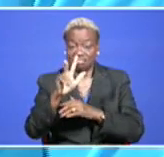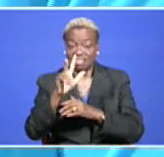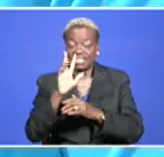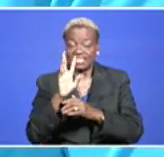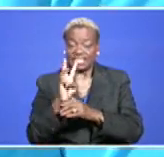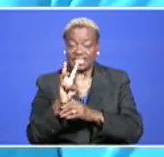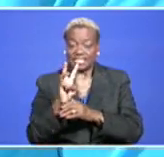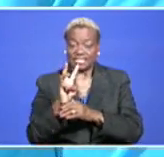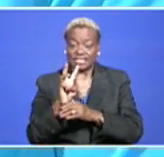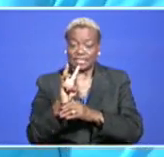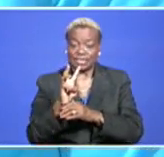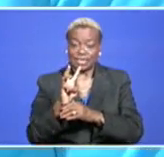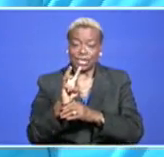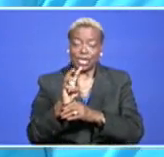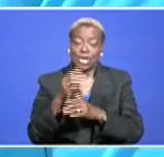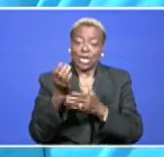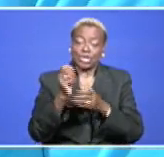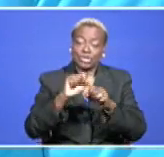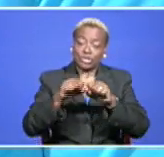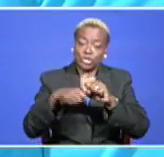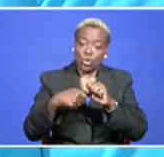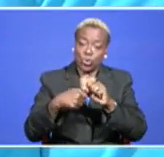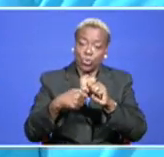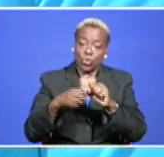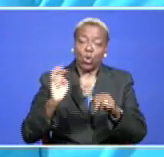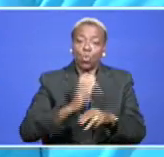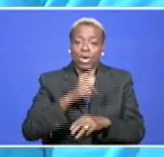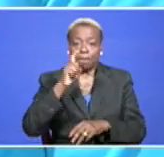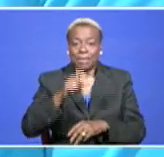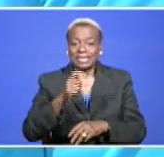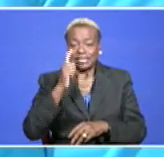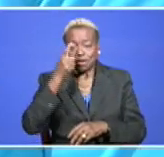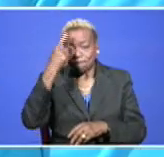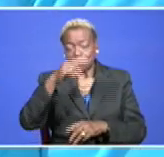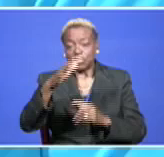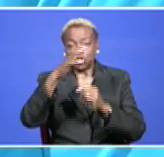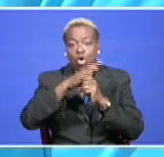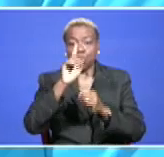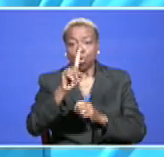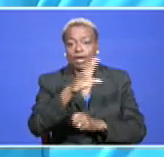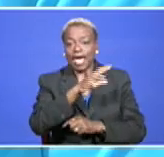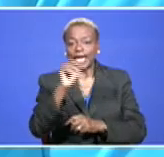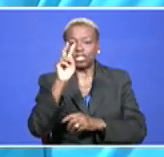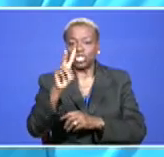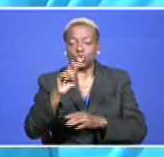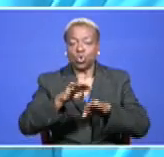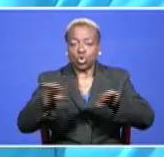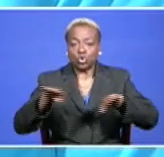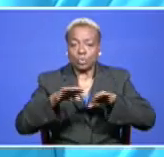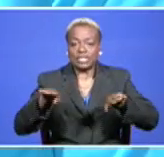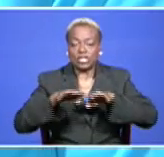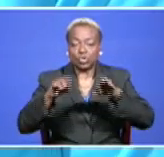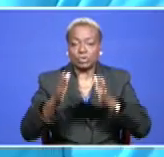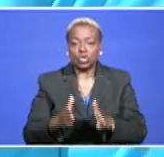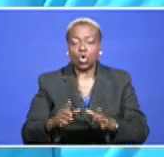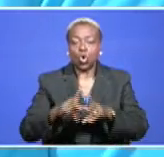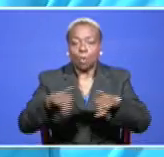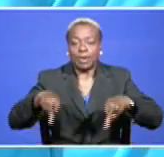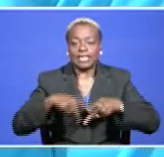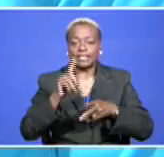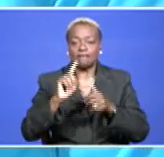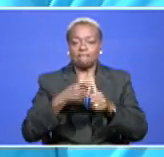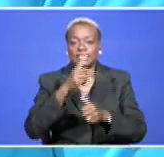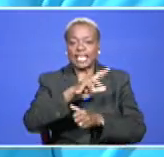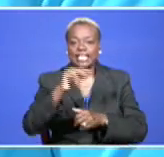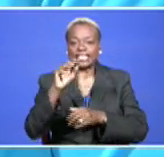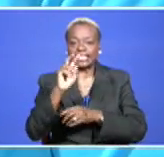So our current criteria is to look for the top 1 and 2 swimmers, and swimmers who place first or second in their events as